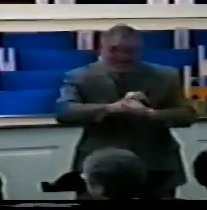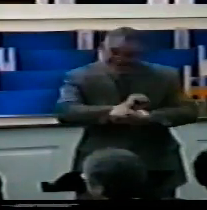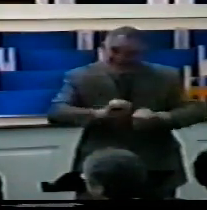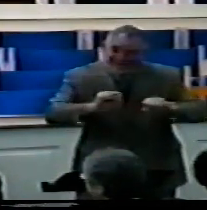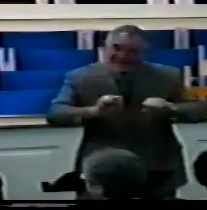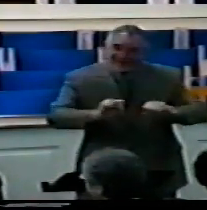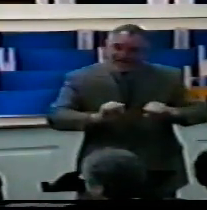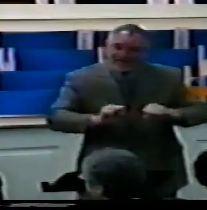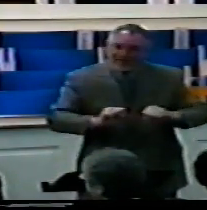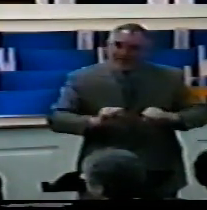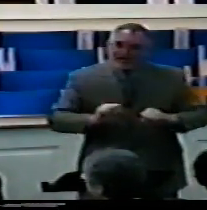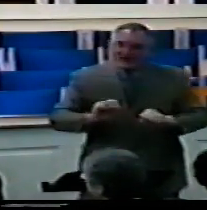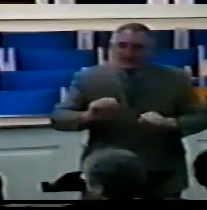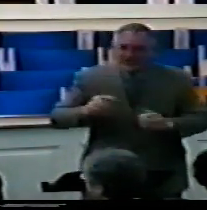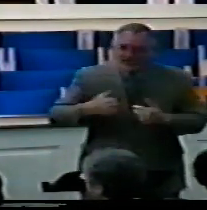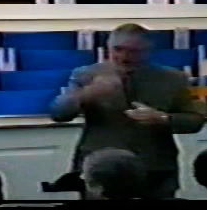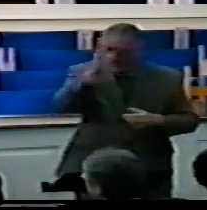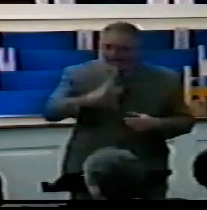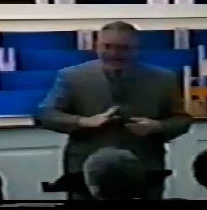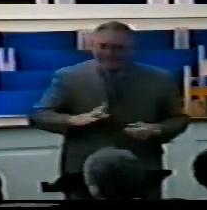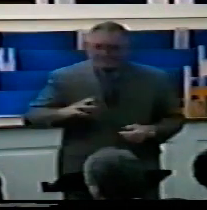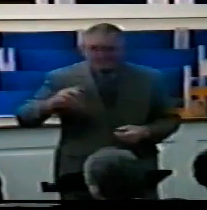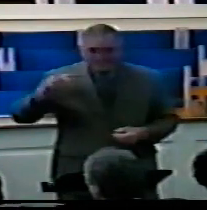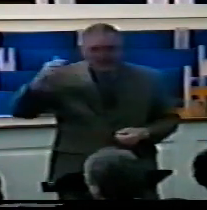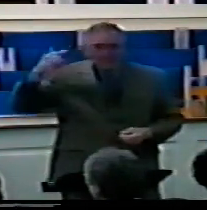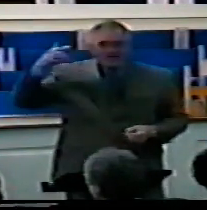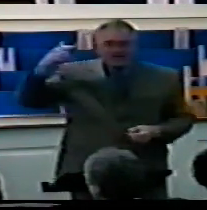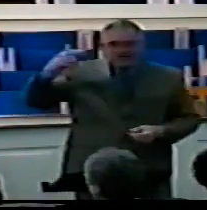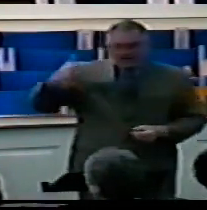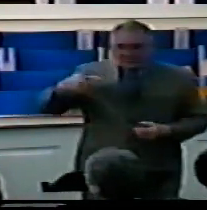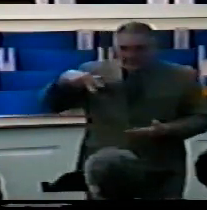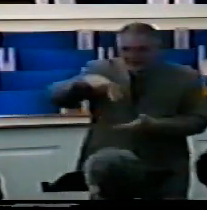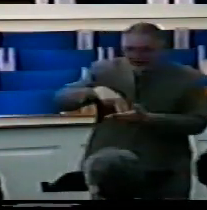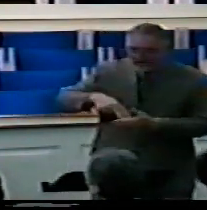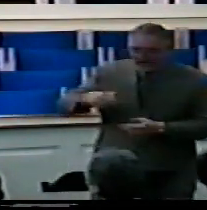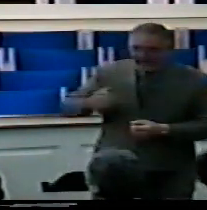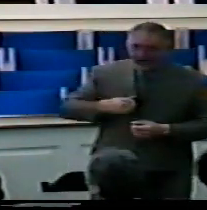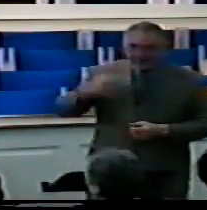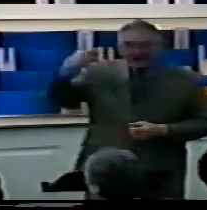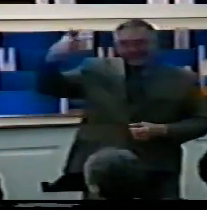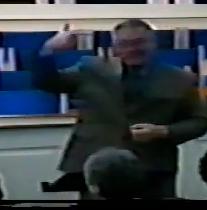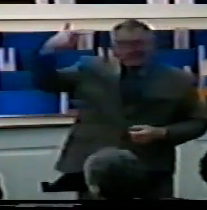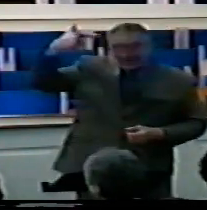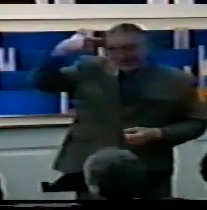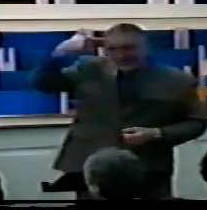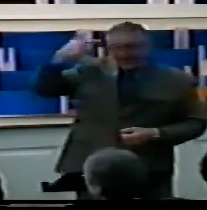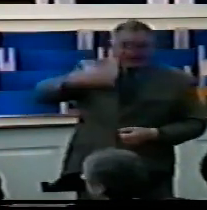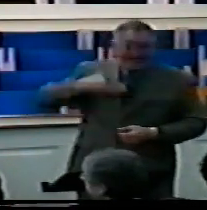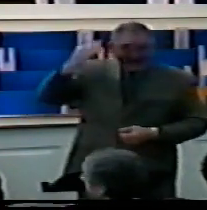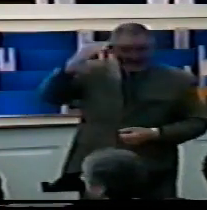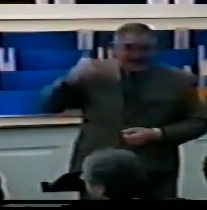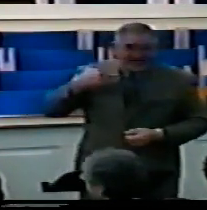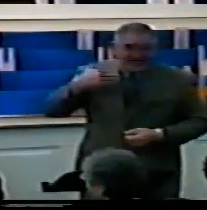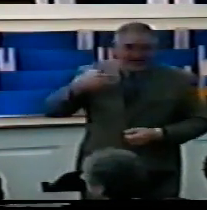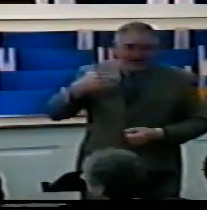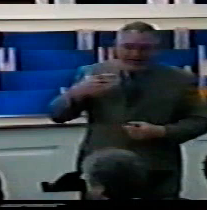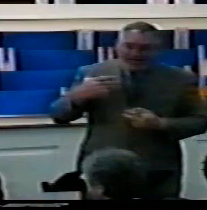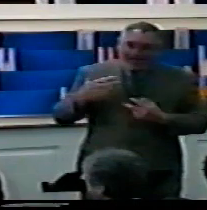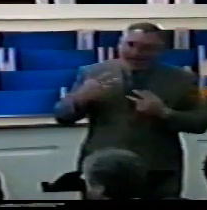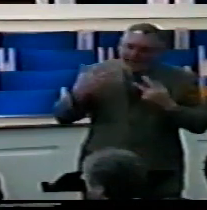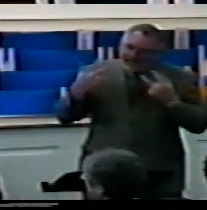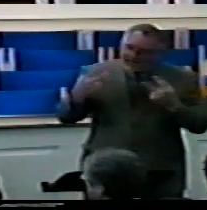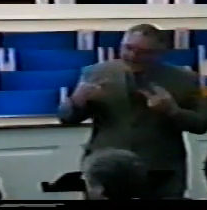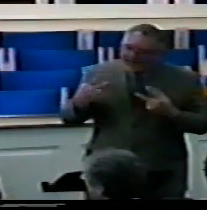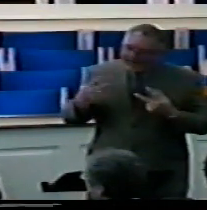Amen. And as he stood there with that gun to my head, a gun went off in my house. And I seen the tin lift up on the roof of my house. It was those old